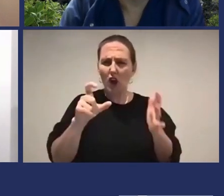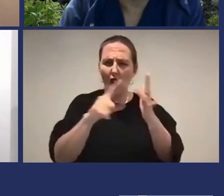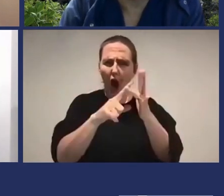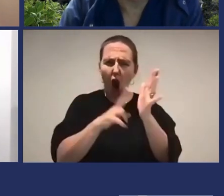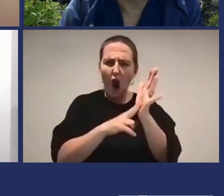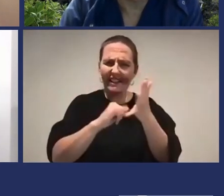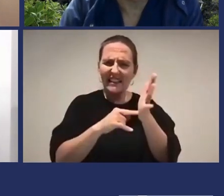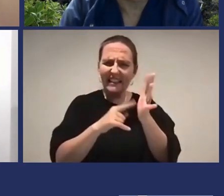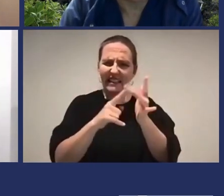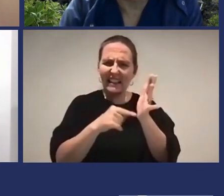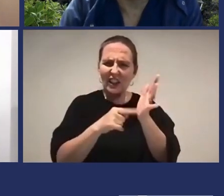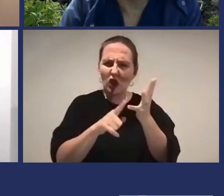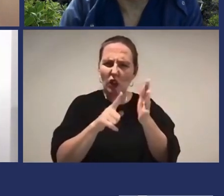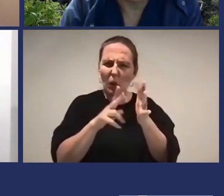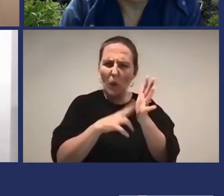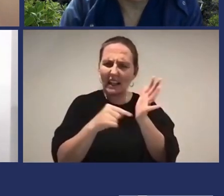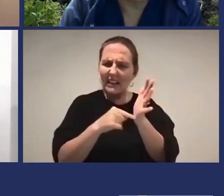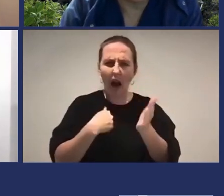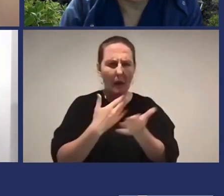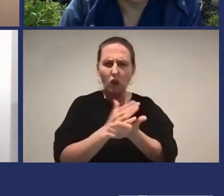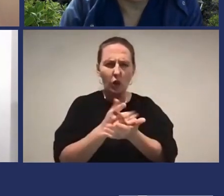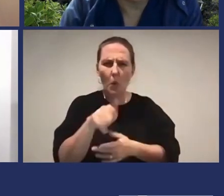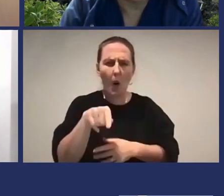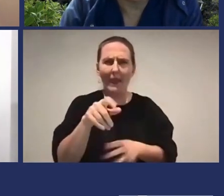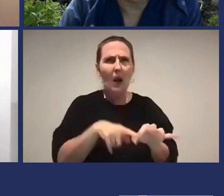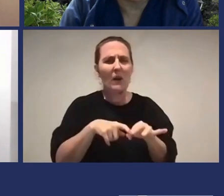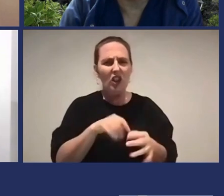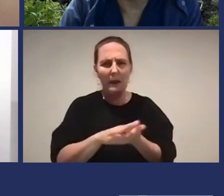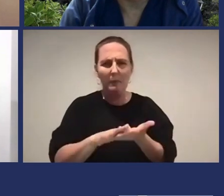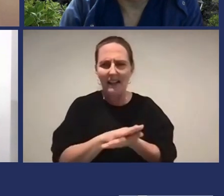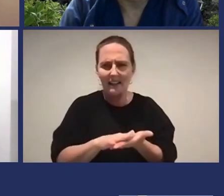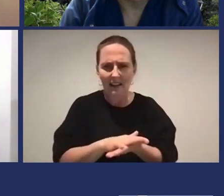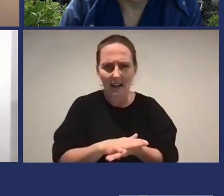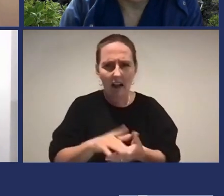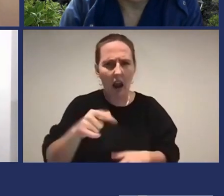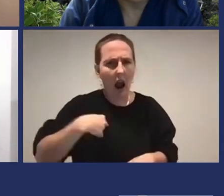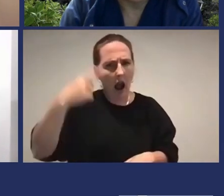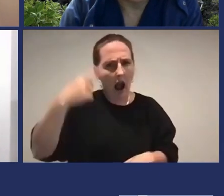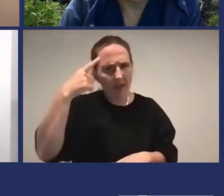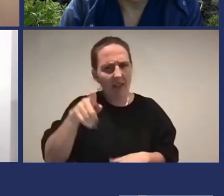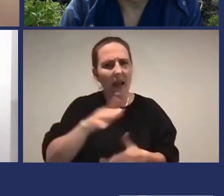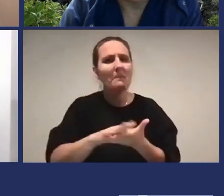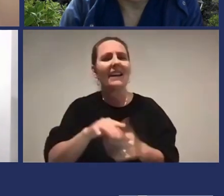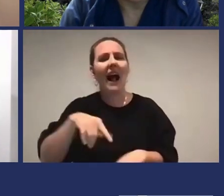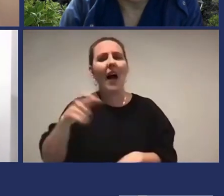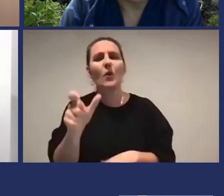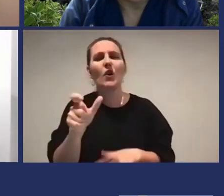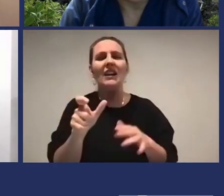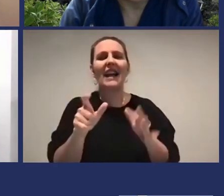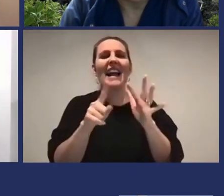the question means, to be really honest. Okay, I'm wondering if they mean excipient? Yeah, that's what maybe.